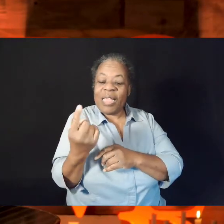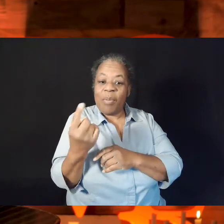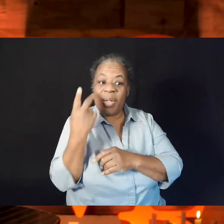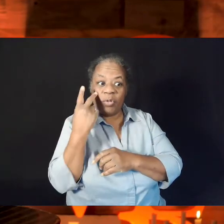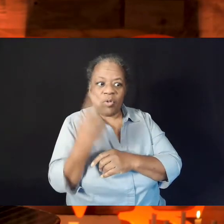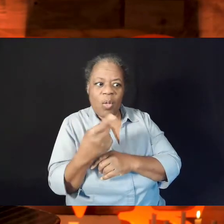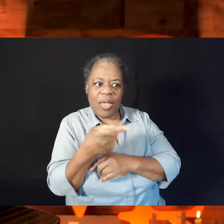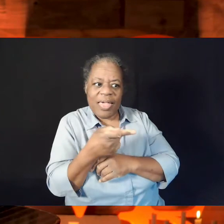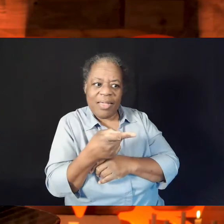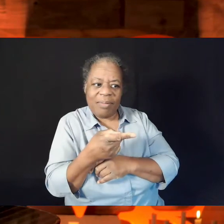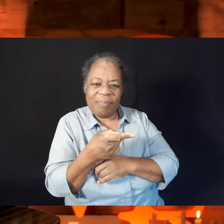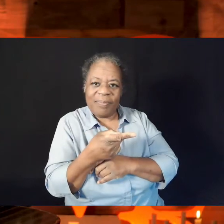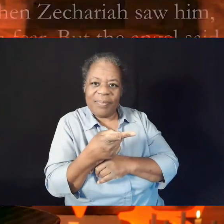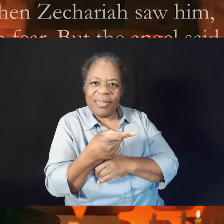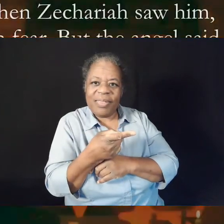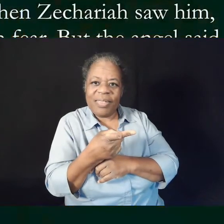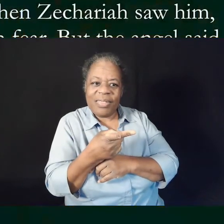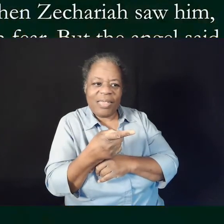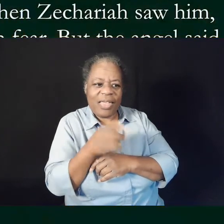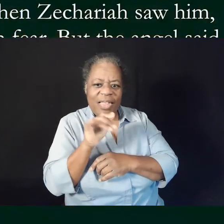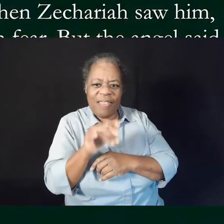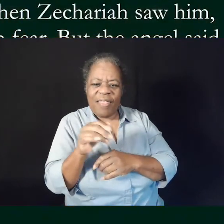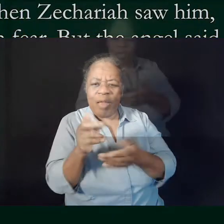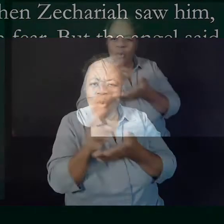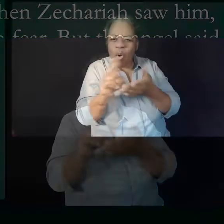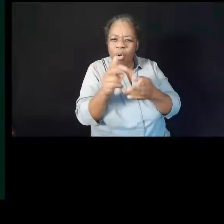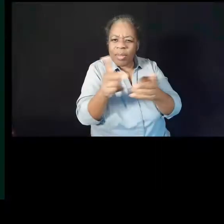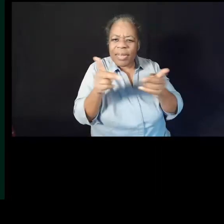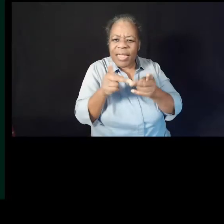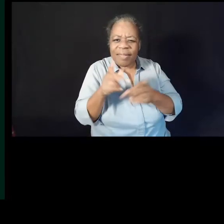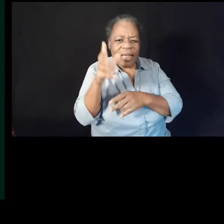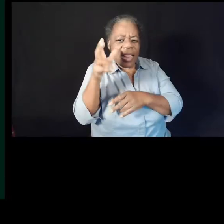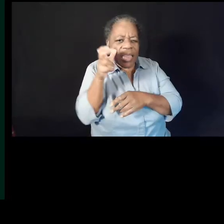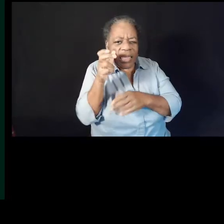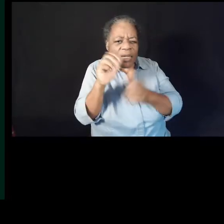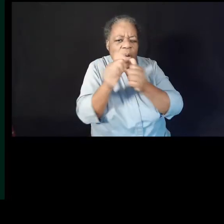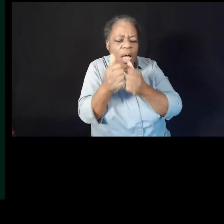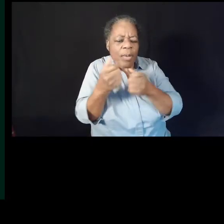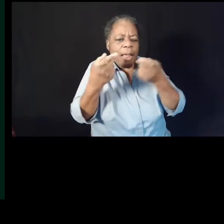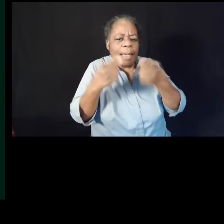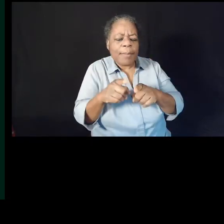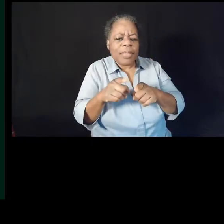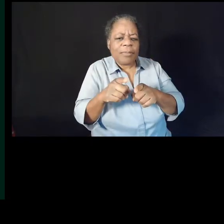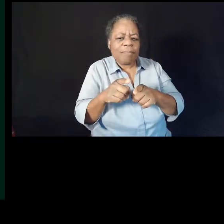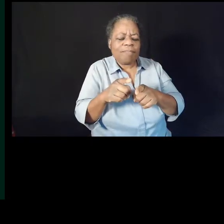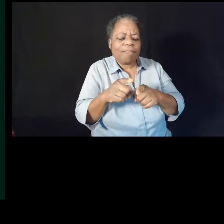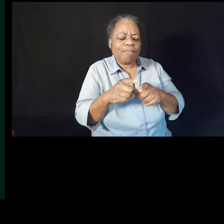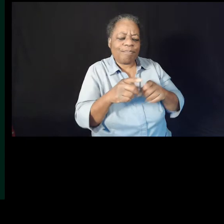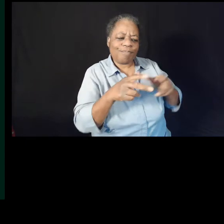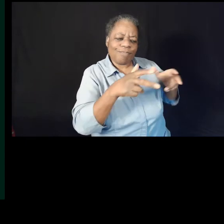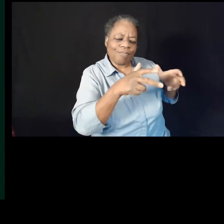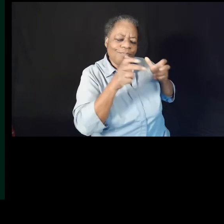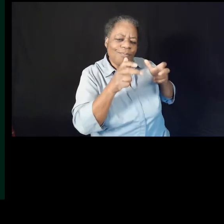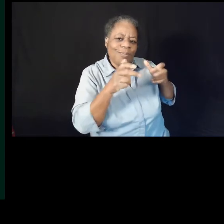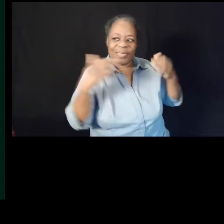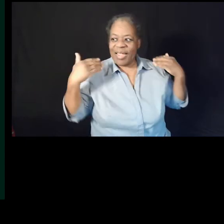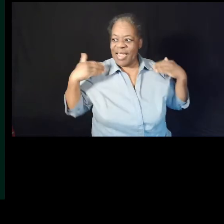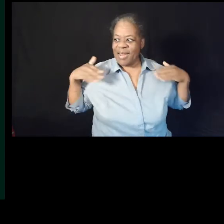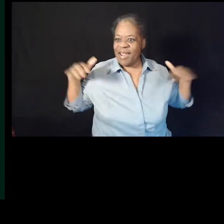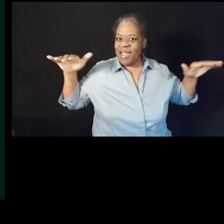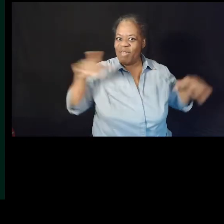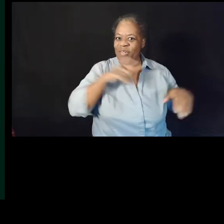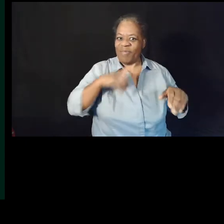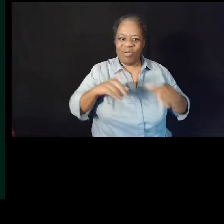privacy of the holy space. Listen now to how that happened. Then an angel of the Lord appeared to